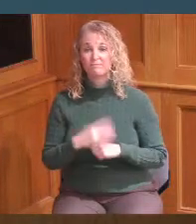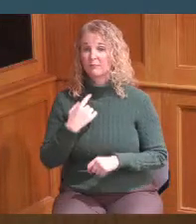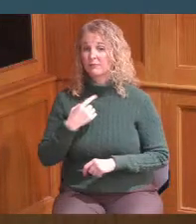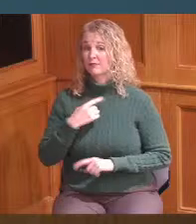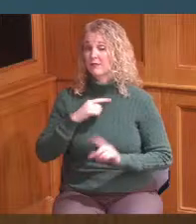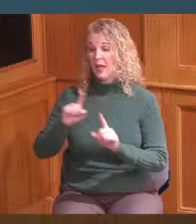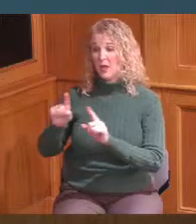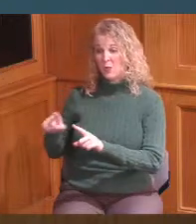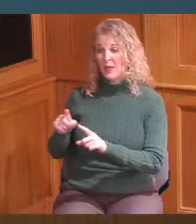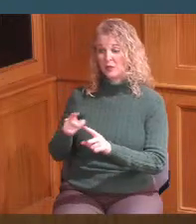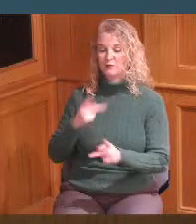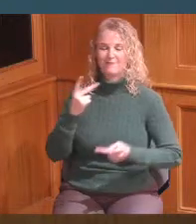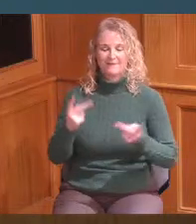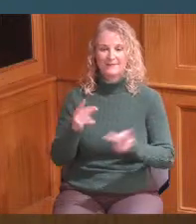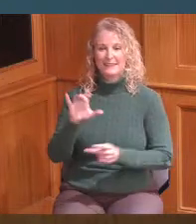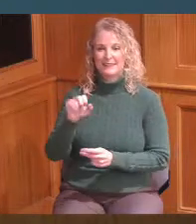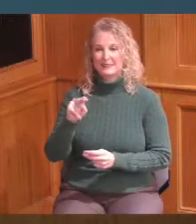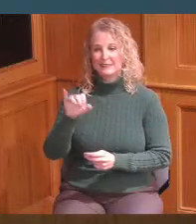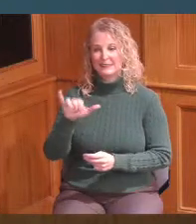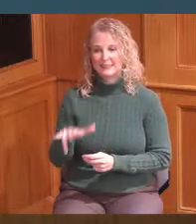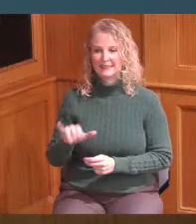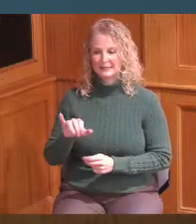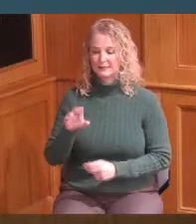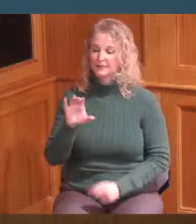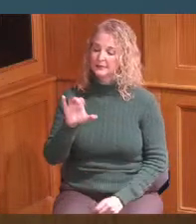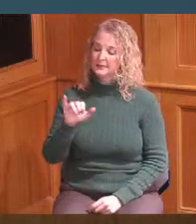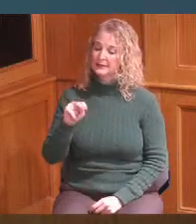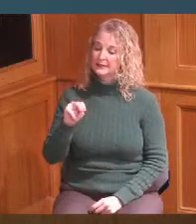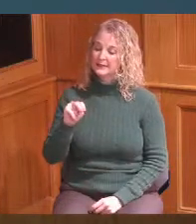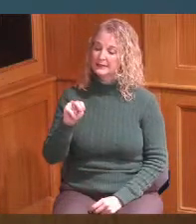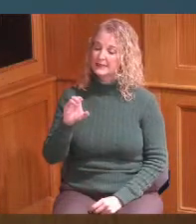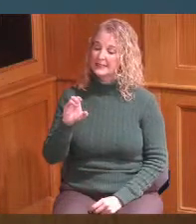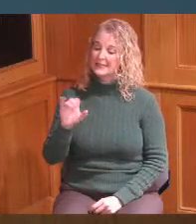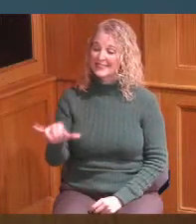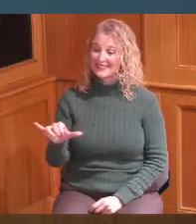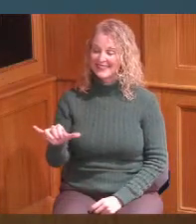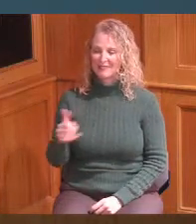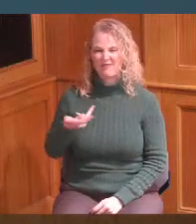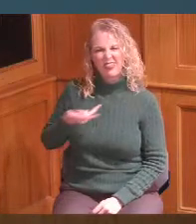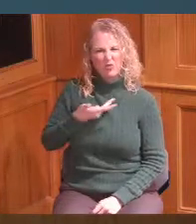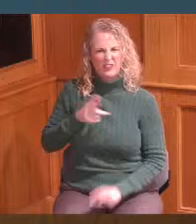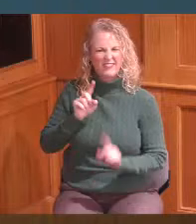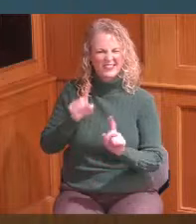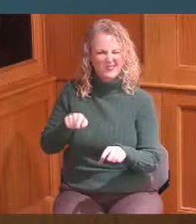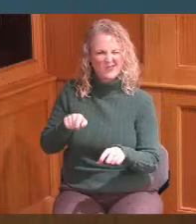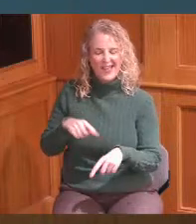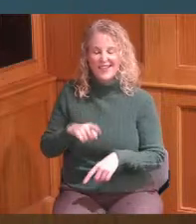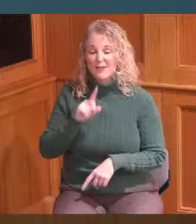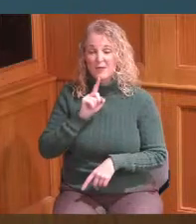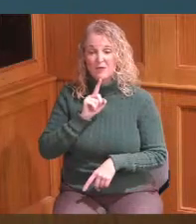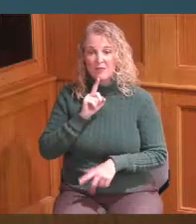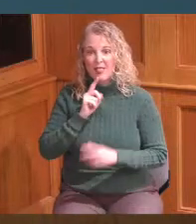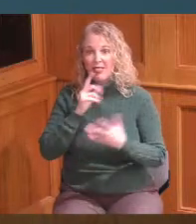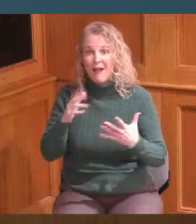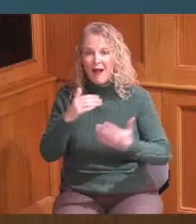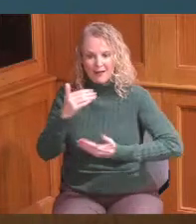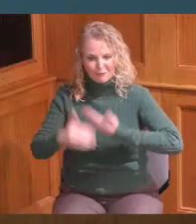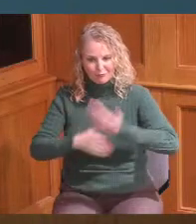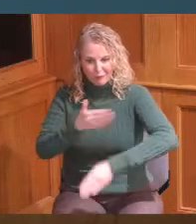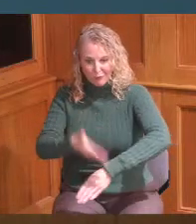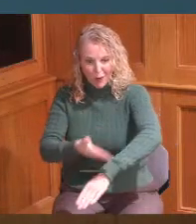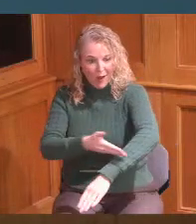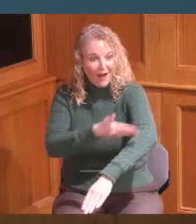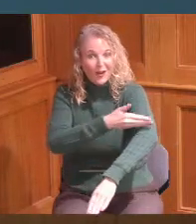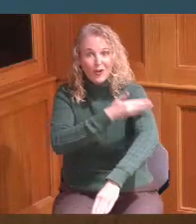to the Visit Cincy annual meeting. We were all three there. Happy to speak to some of the progress, a lot of the progress that we've seen at